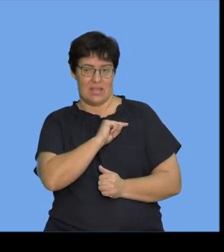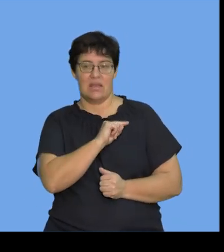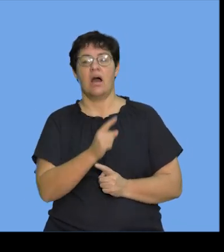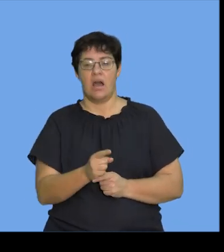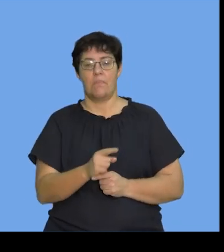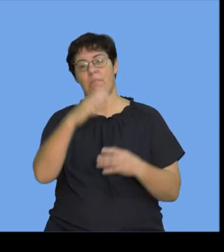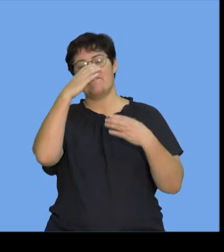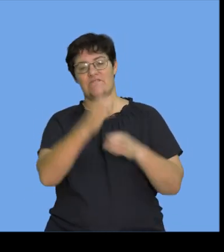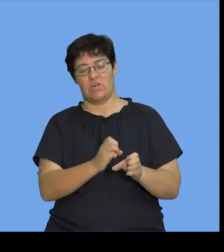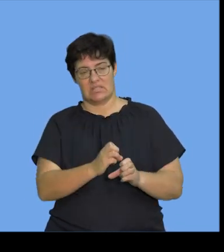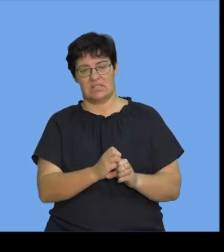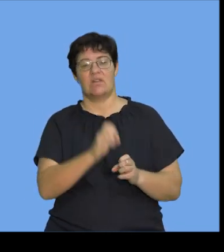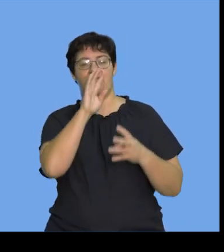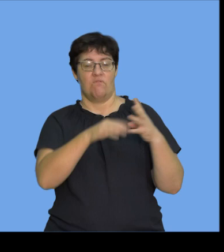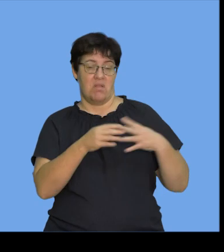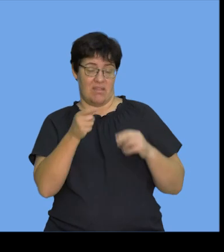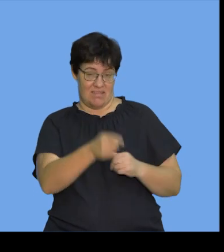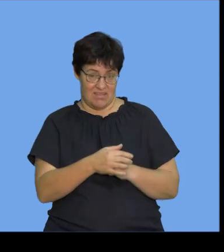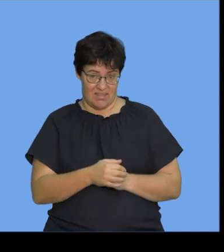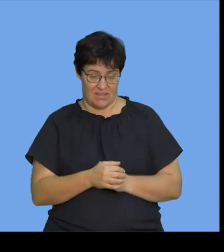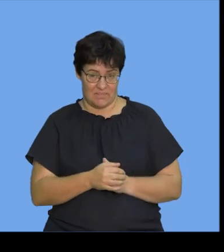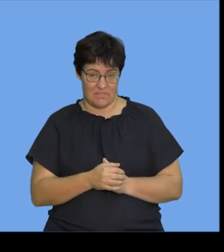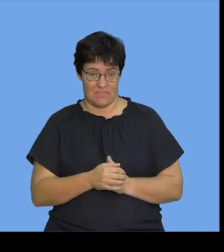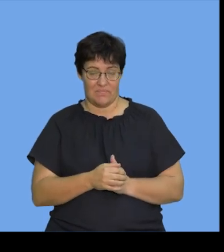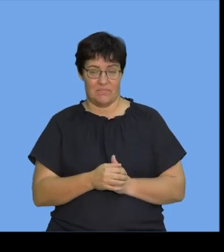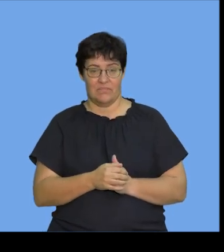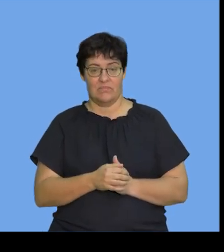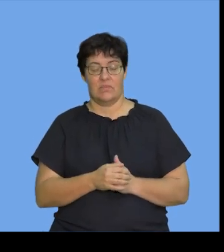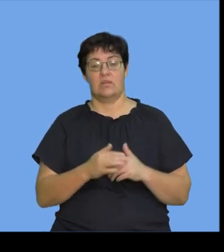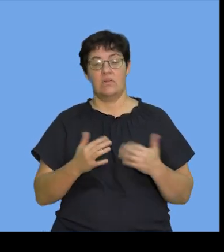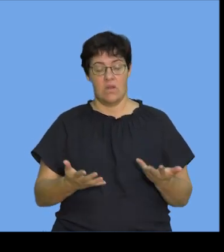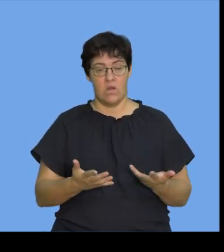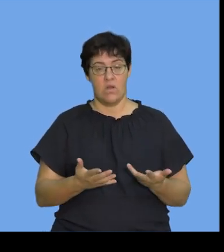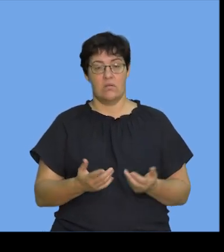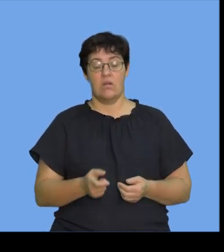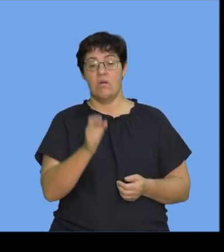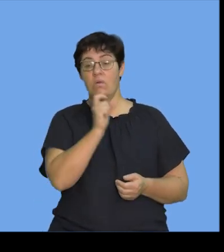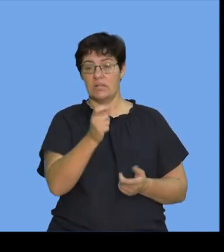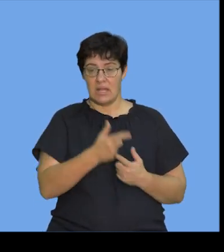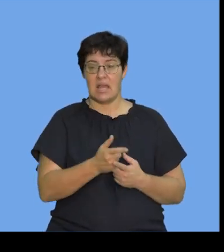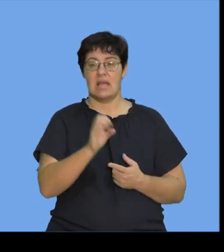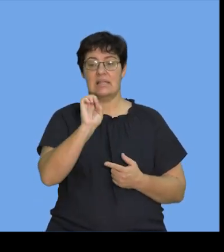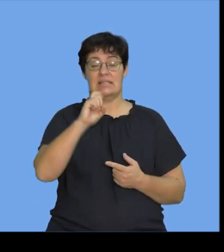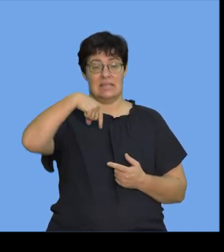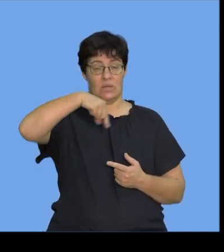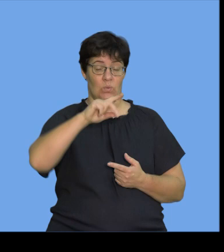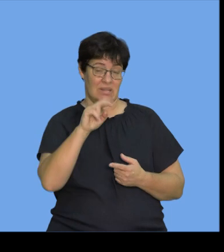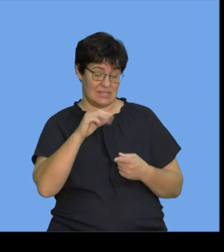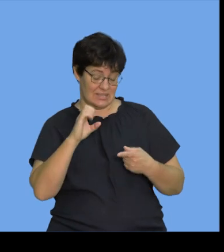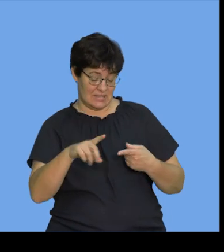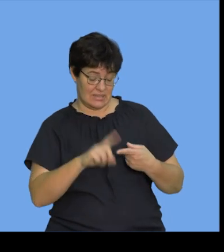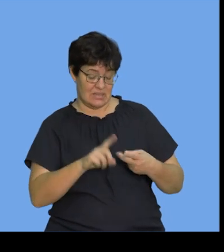also focus on some formula to then do this. Now our keywords will be a sequence. Remember I said that,